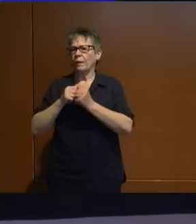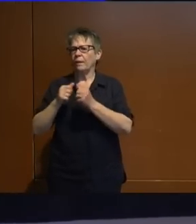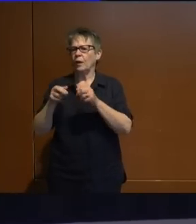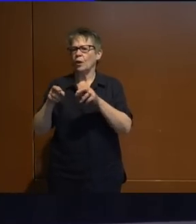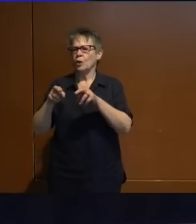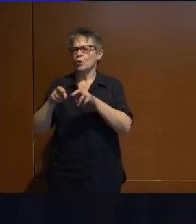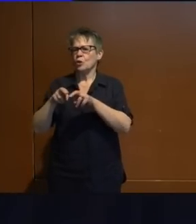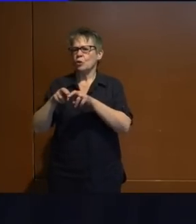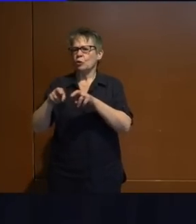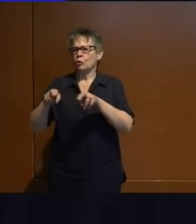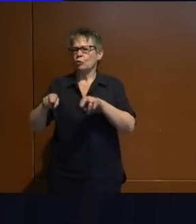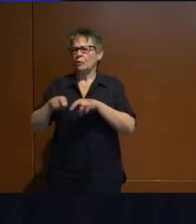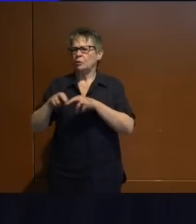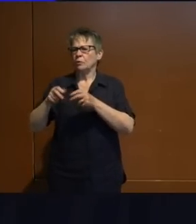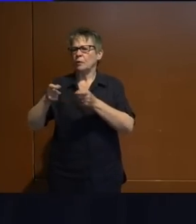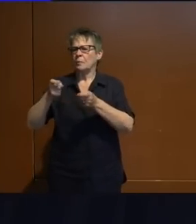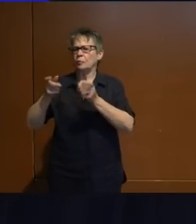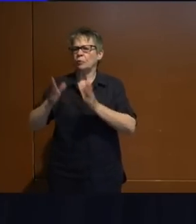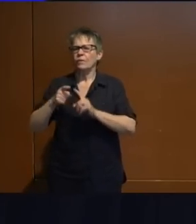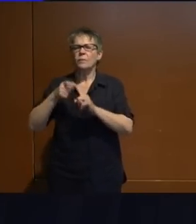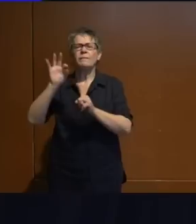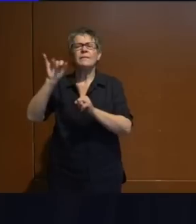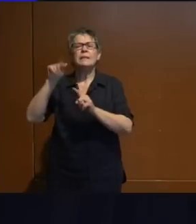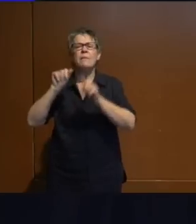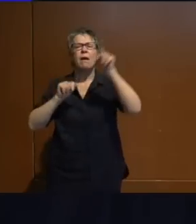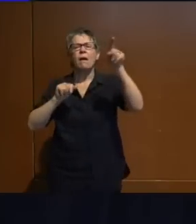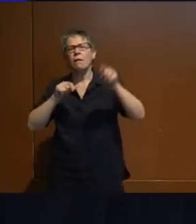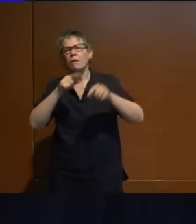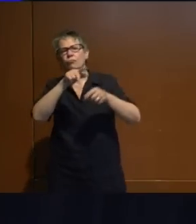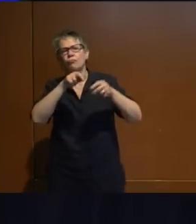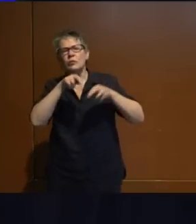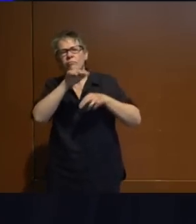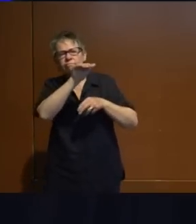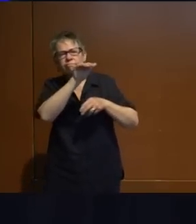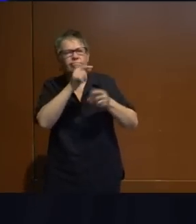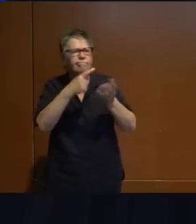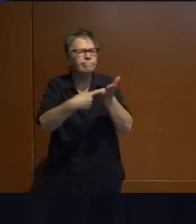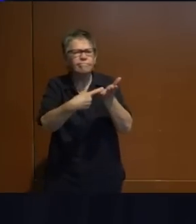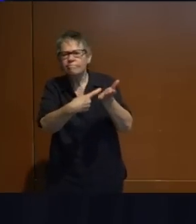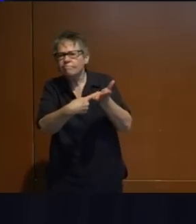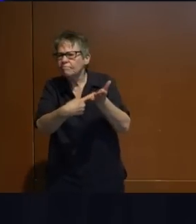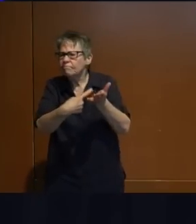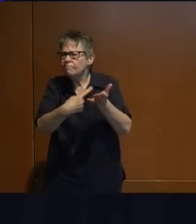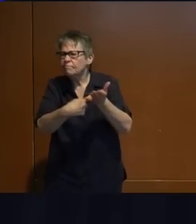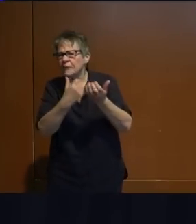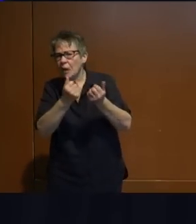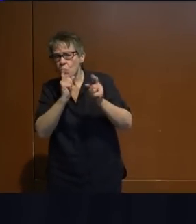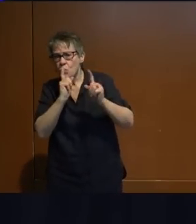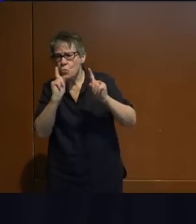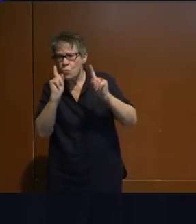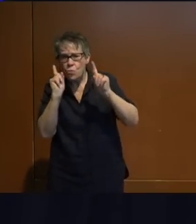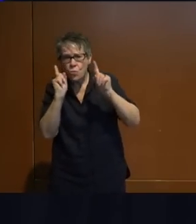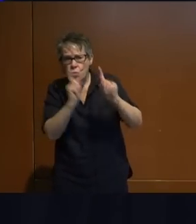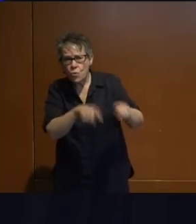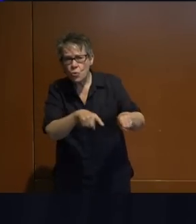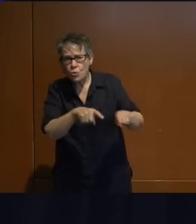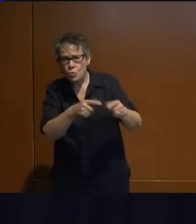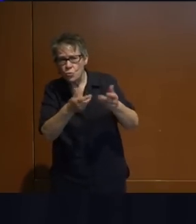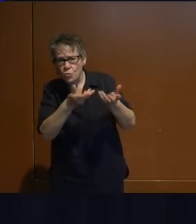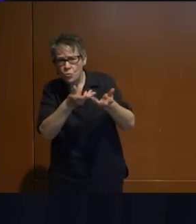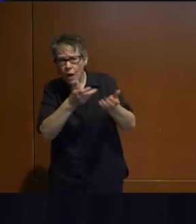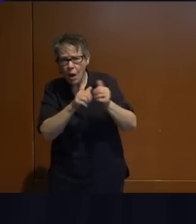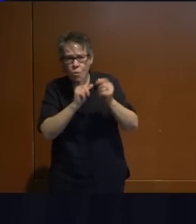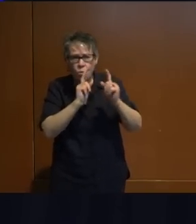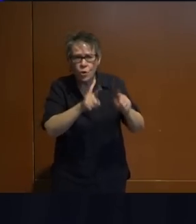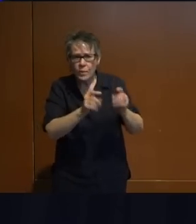too, Tom Van Essen, about that order, as well as any additional on that air bridge program that was